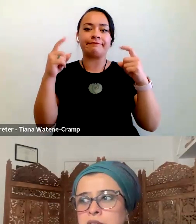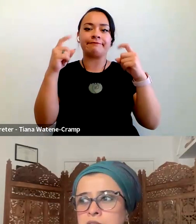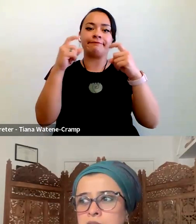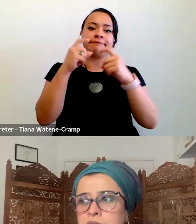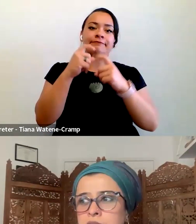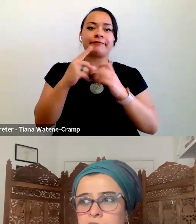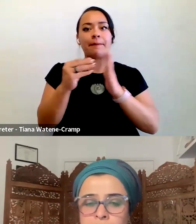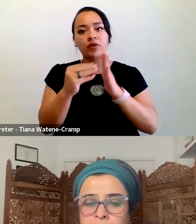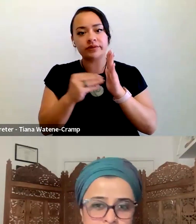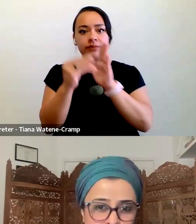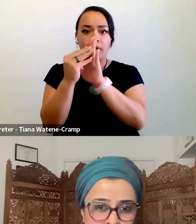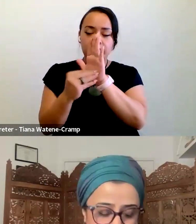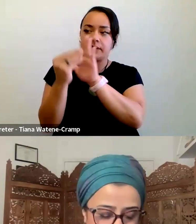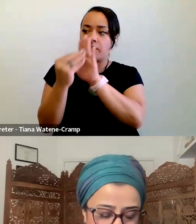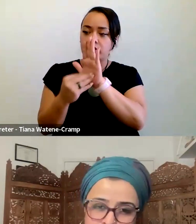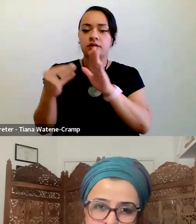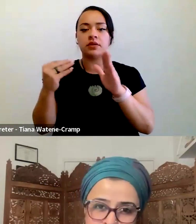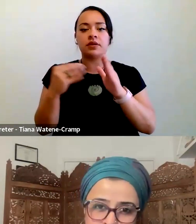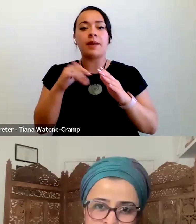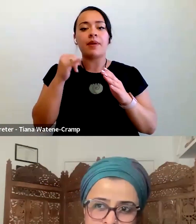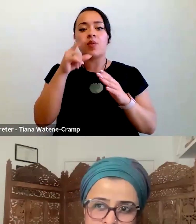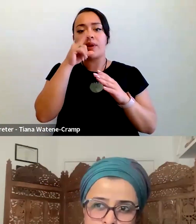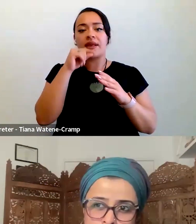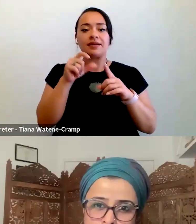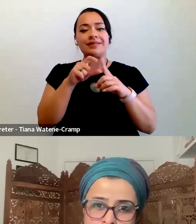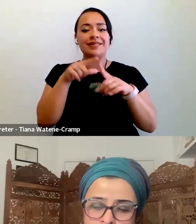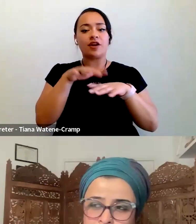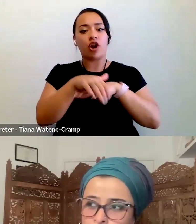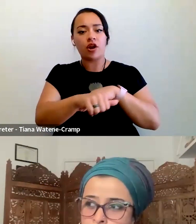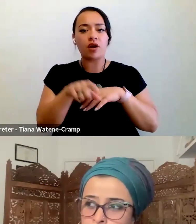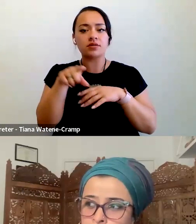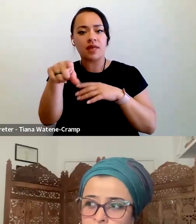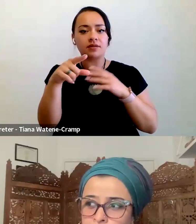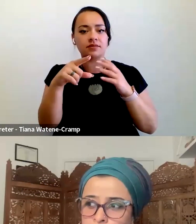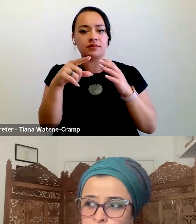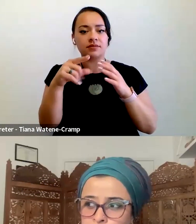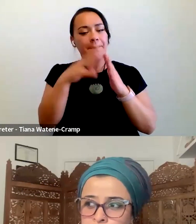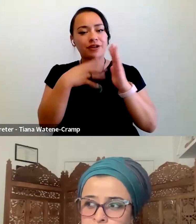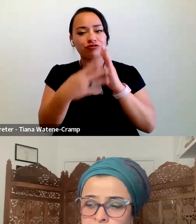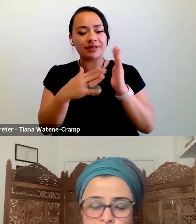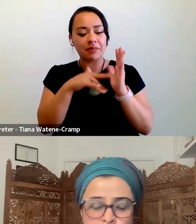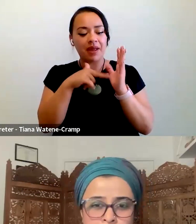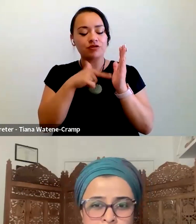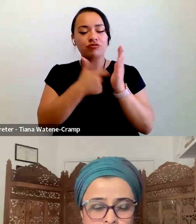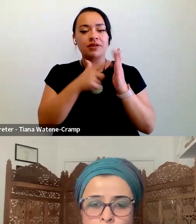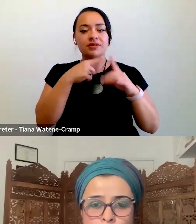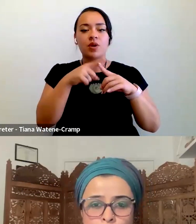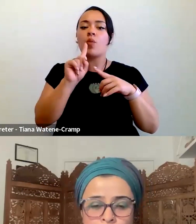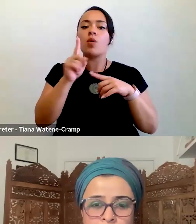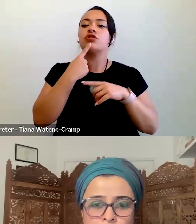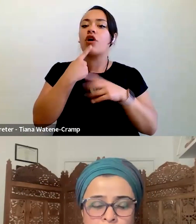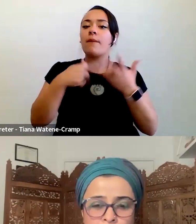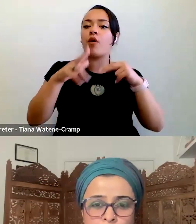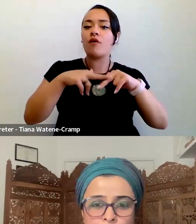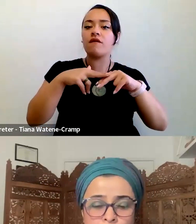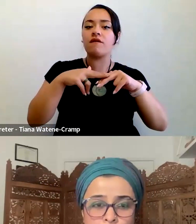Maybe we can decolonize the skills matrix, as I mentioned earlier, and what kinds of cultural diversity are you embedding as core